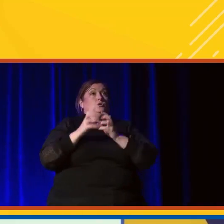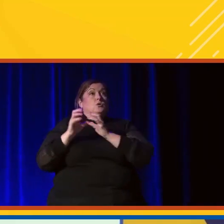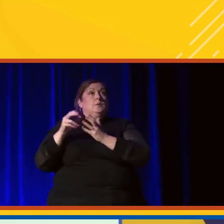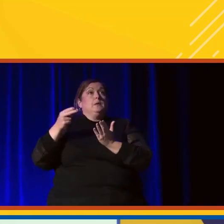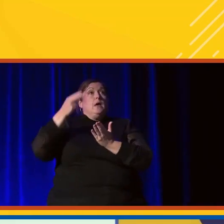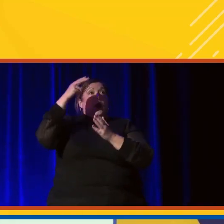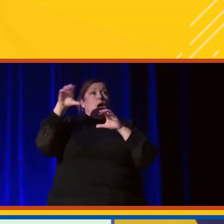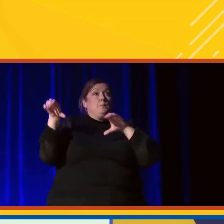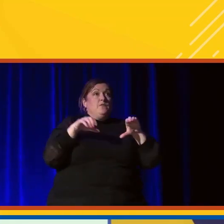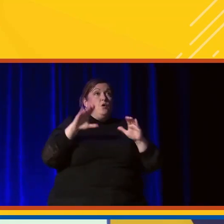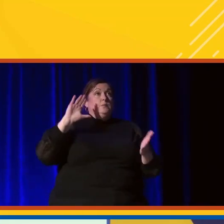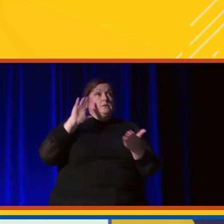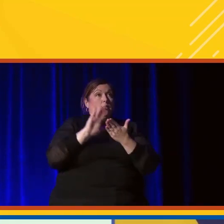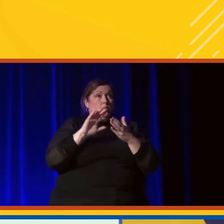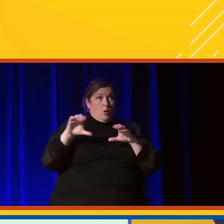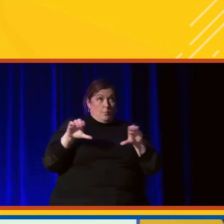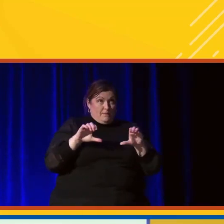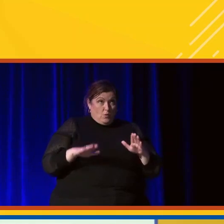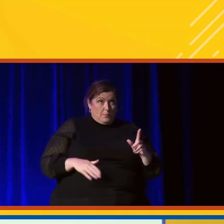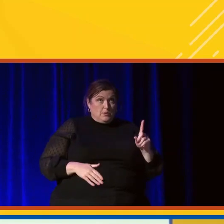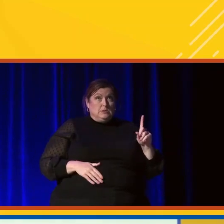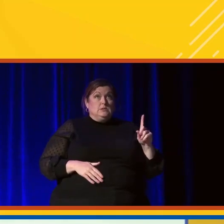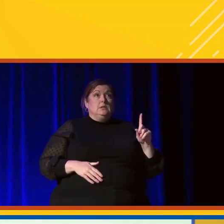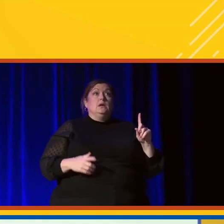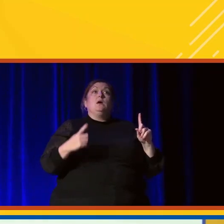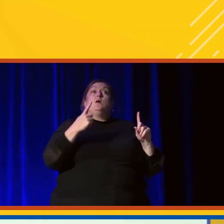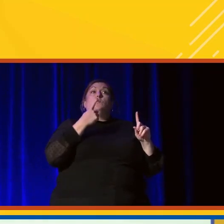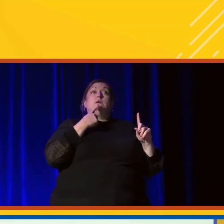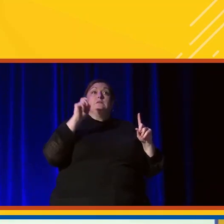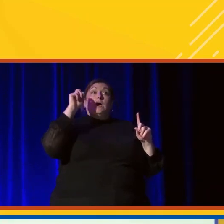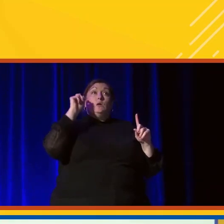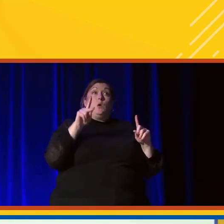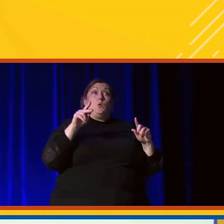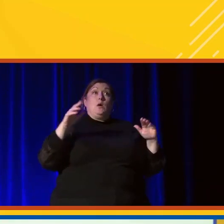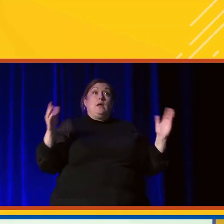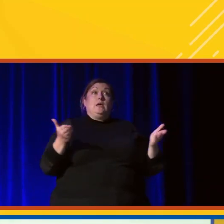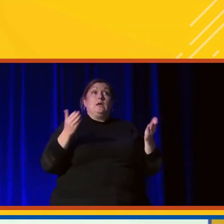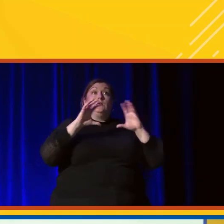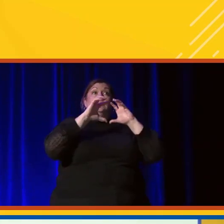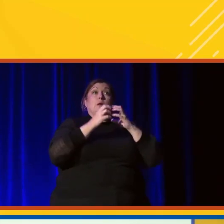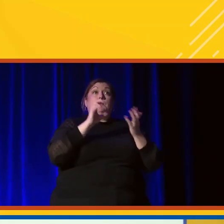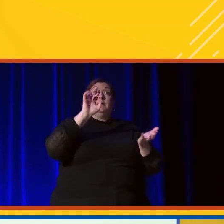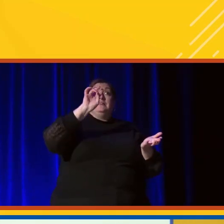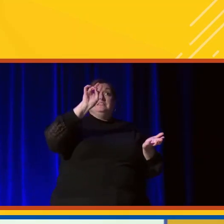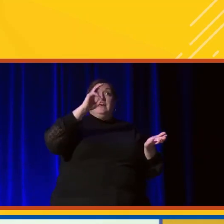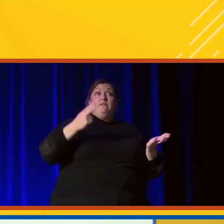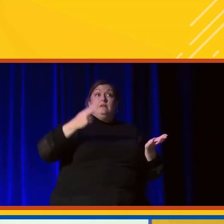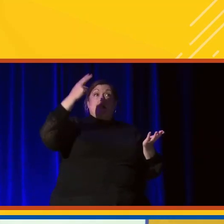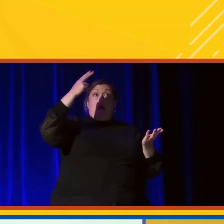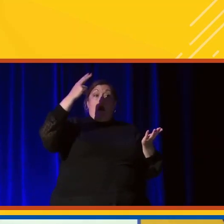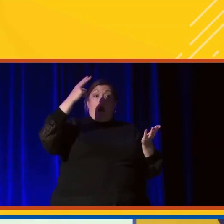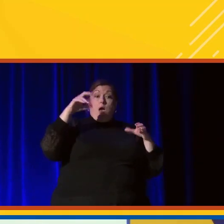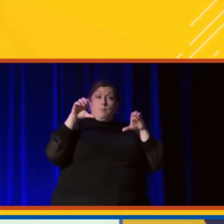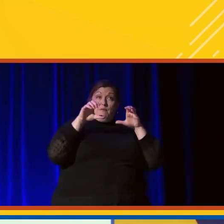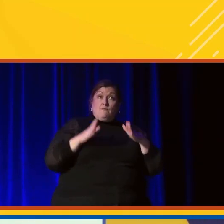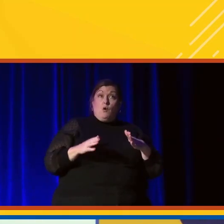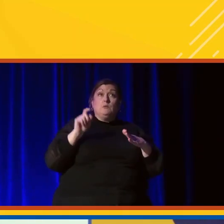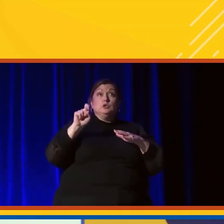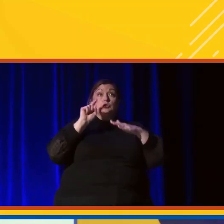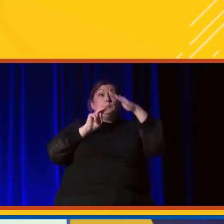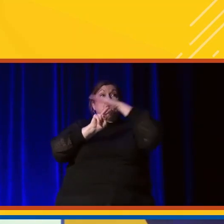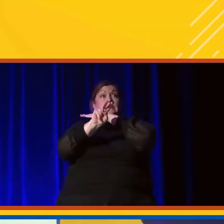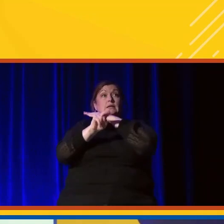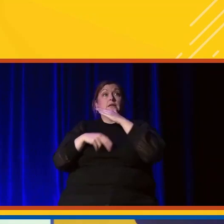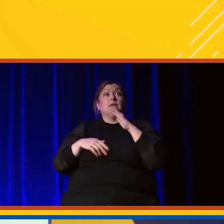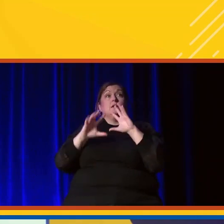high performers and low performers. And we said, okay, here is a batch of 7 high performers that should be predicted, and